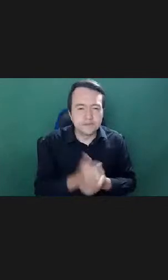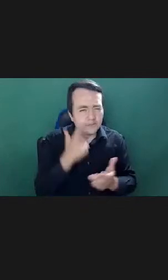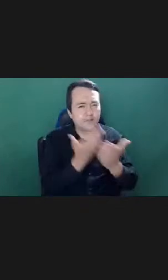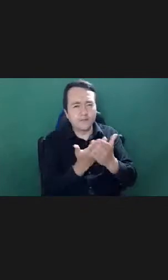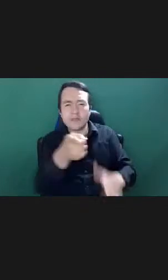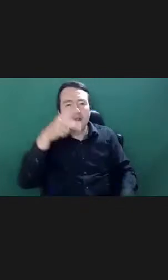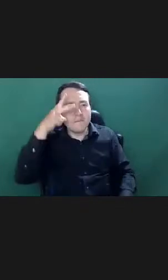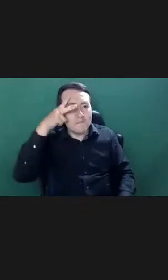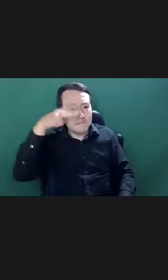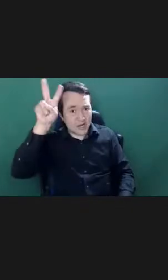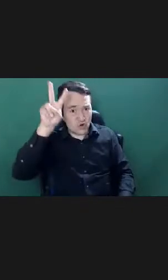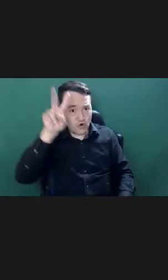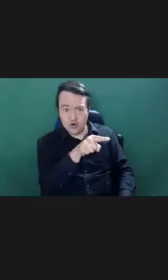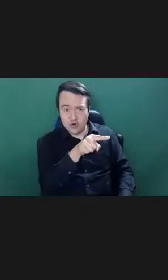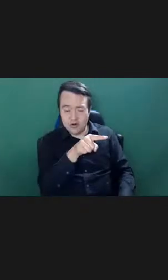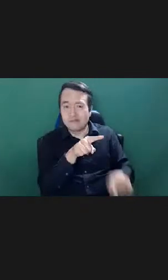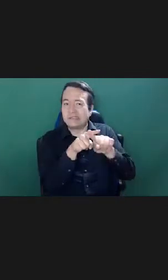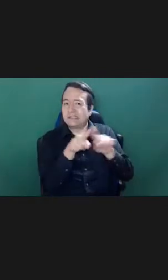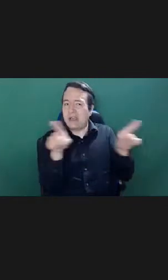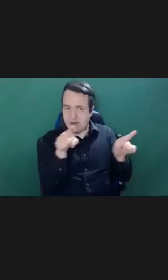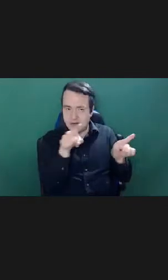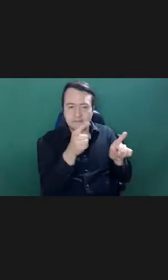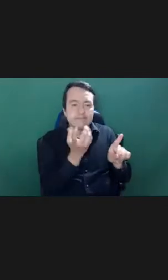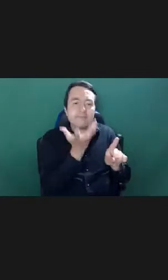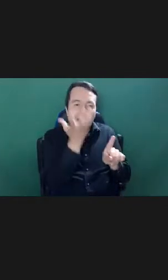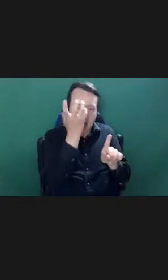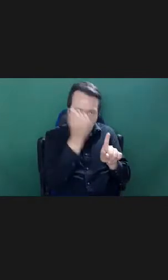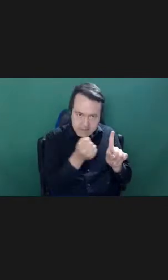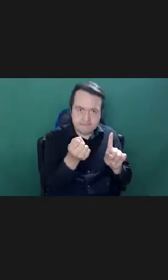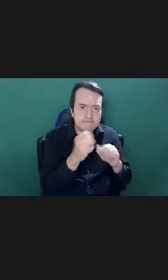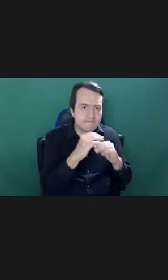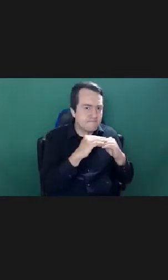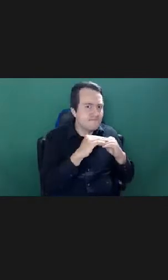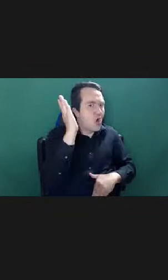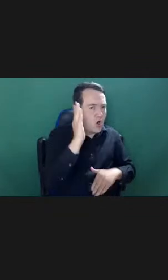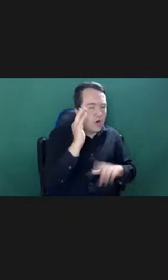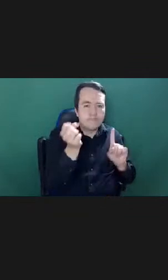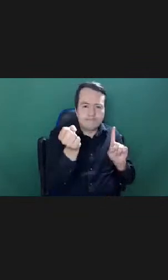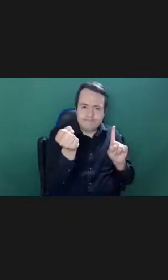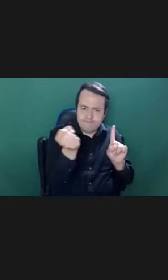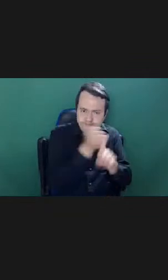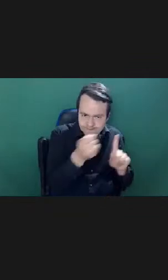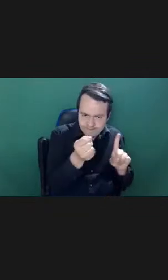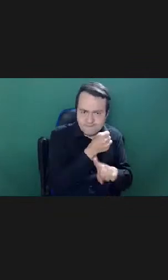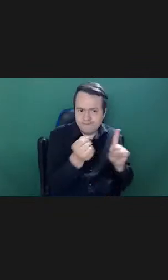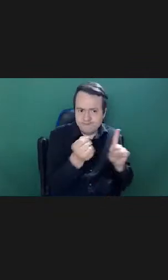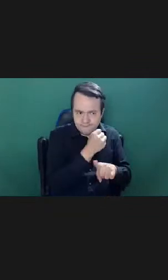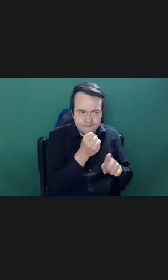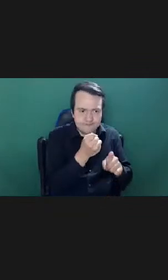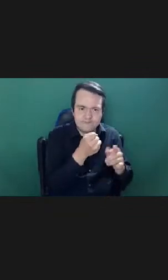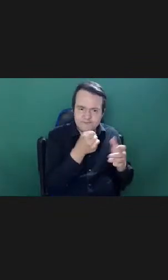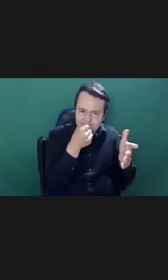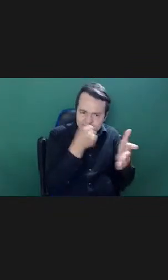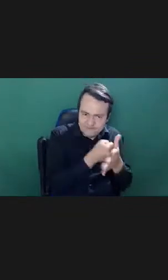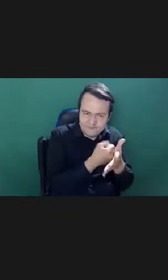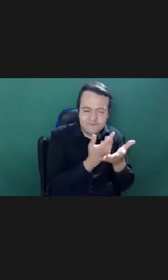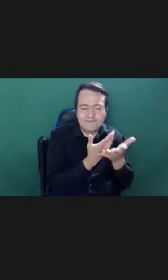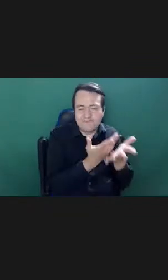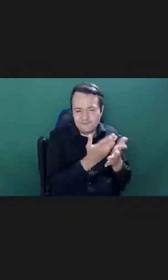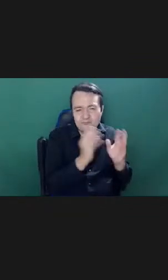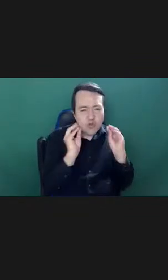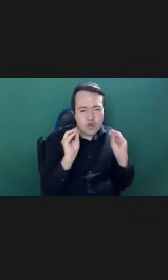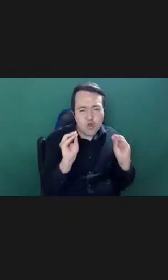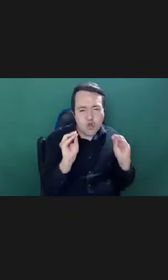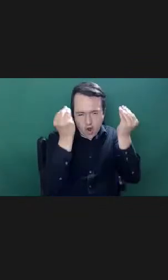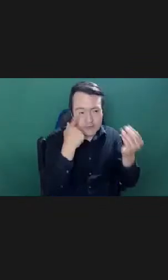violence and injuries in the young, but still we see that mental disorders in Mexico for young people, for working people, are